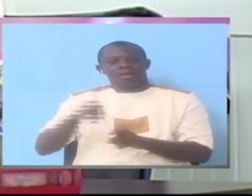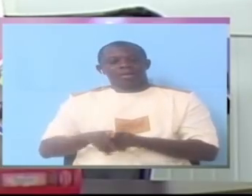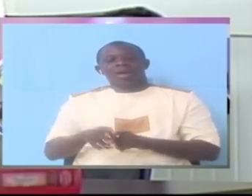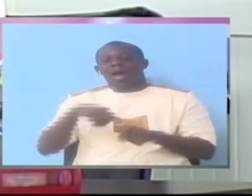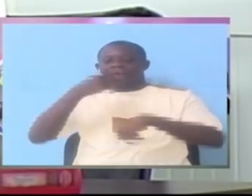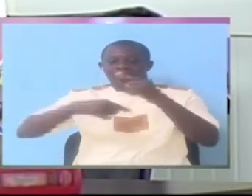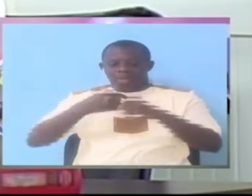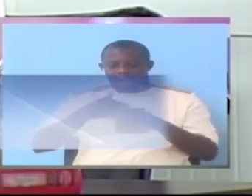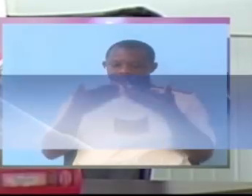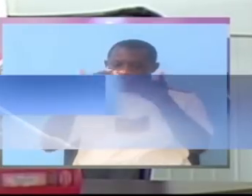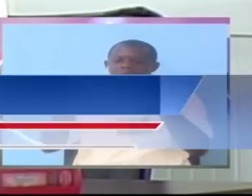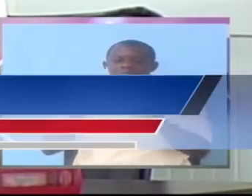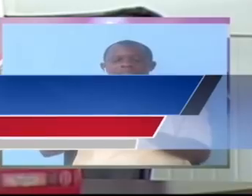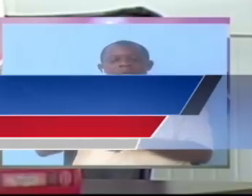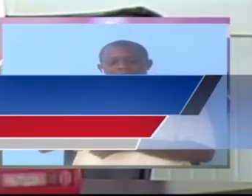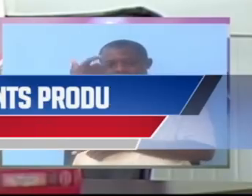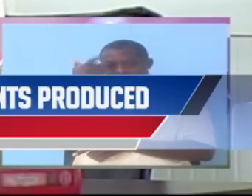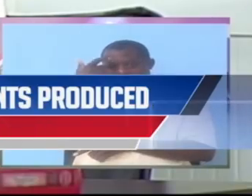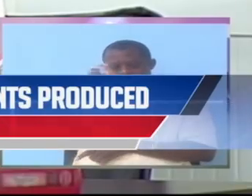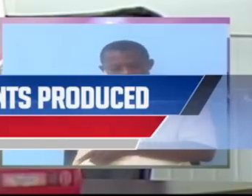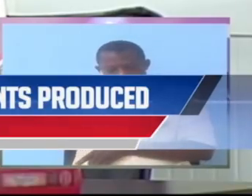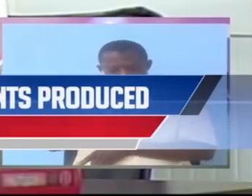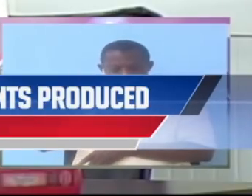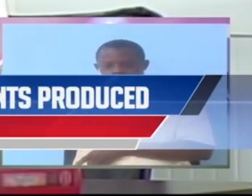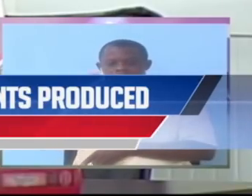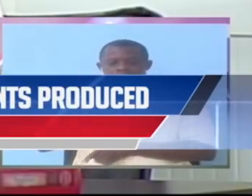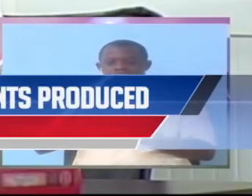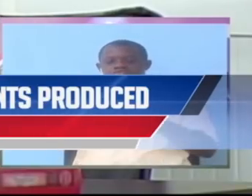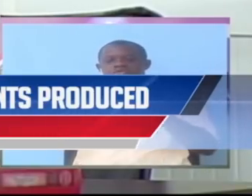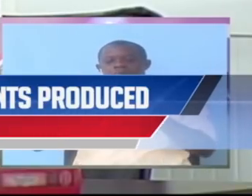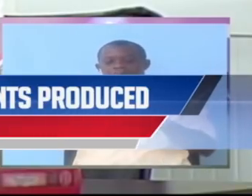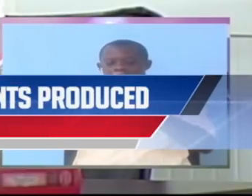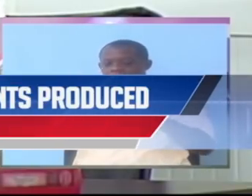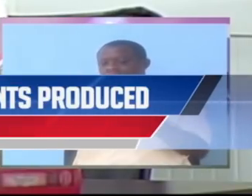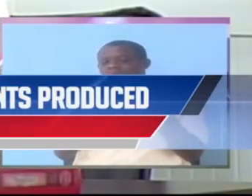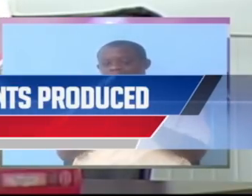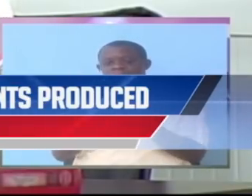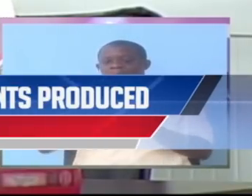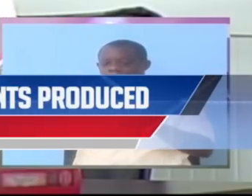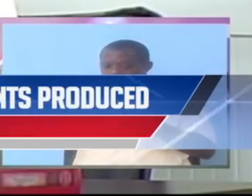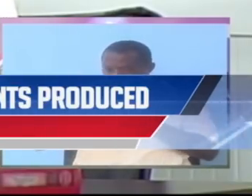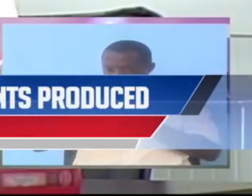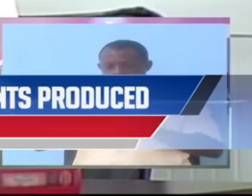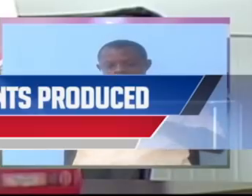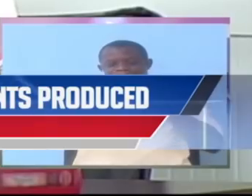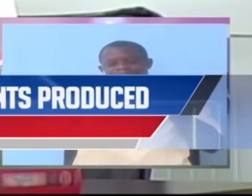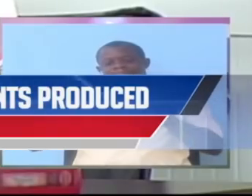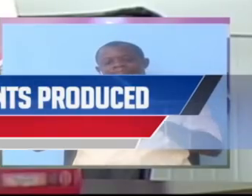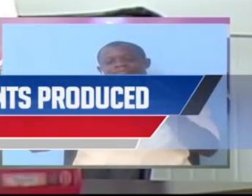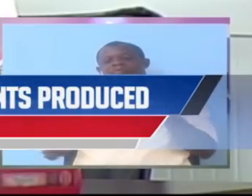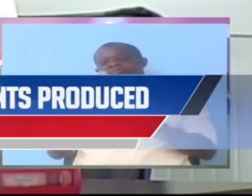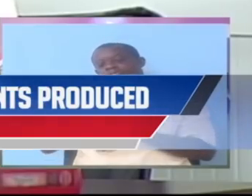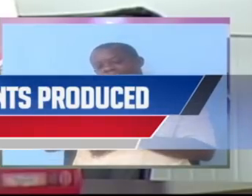but later told himself that the issue is beyond their control as there were orders coming from another place. The witness went on to narrate